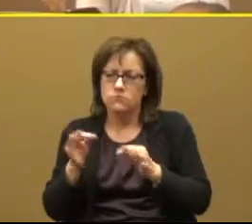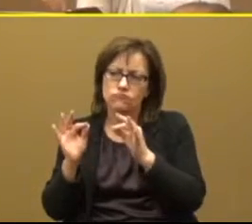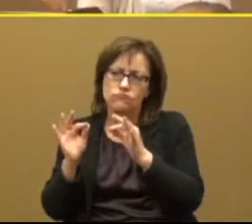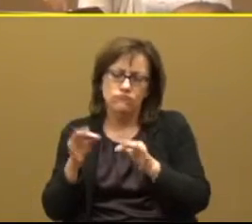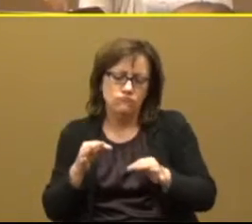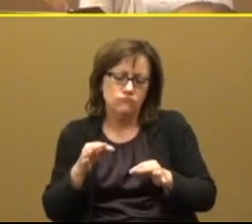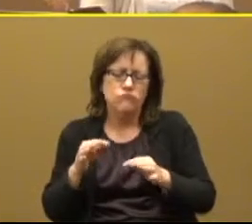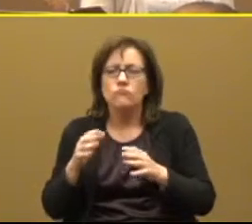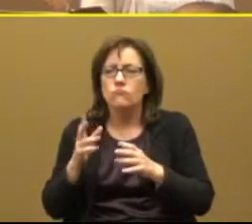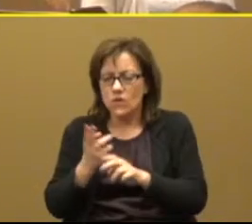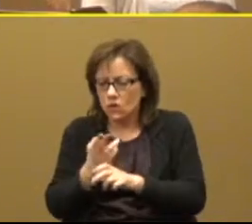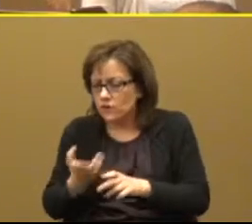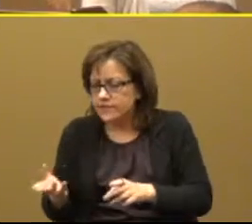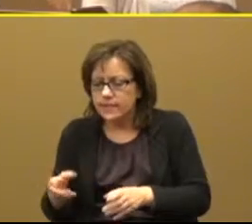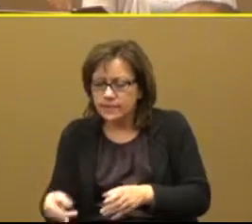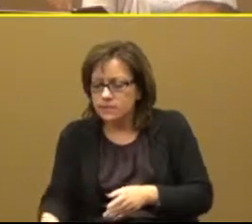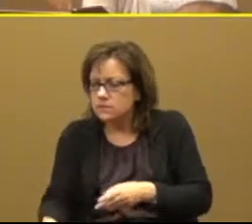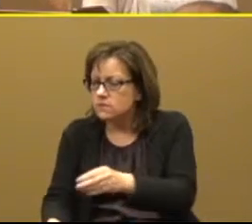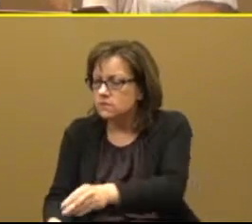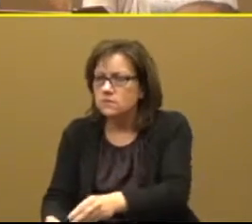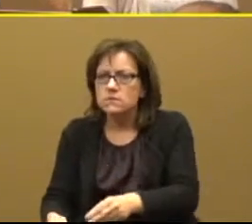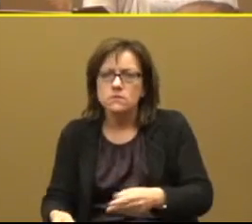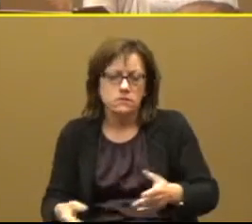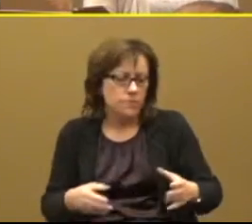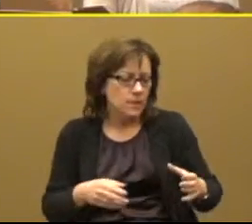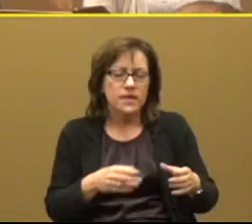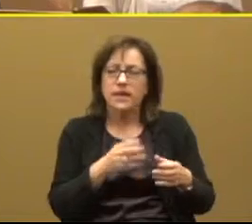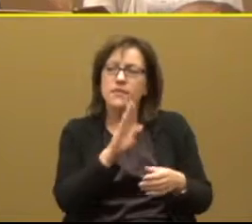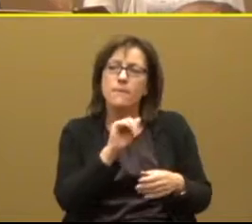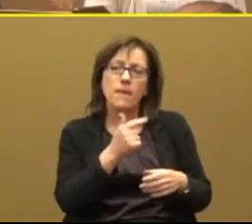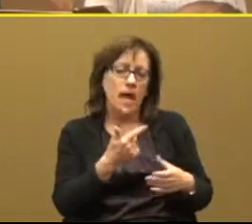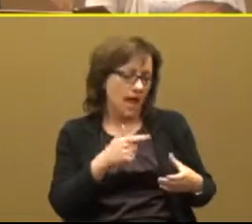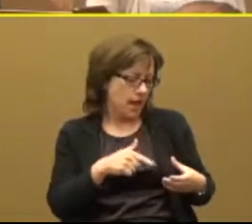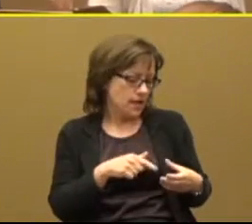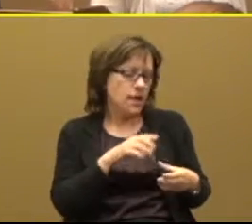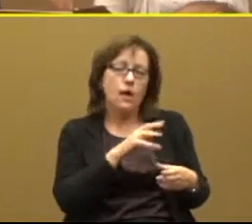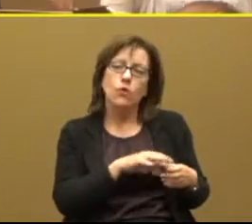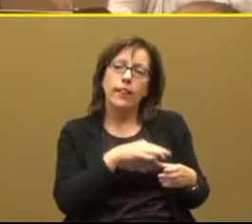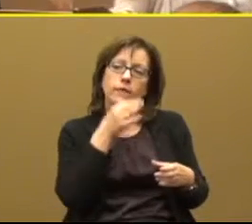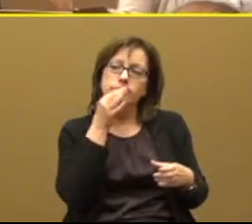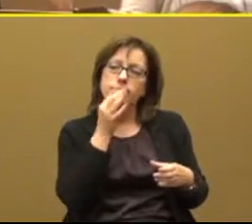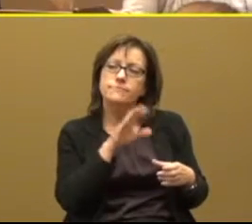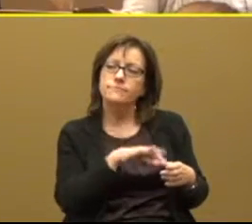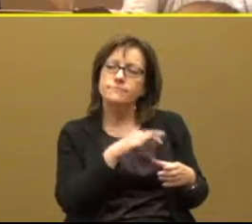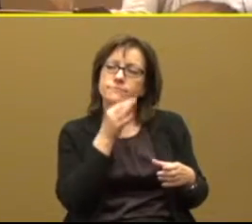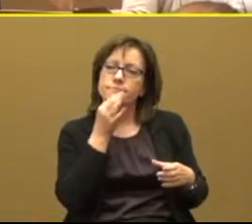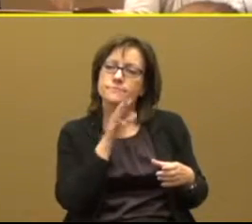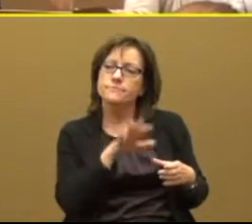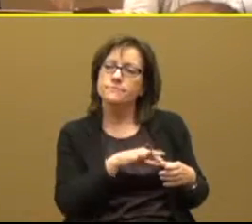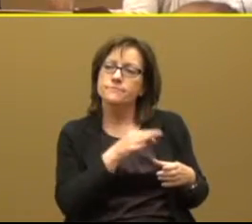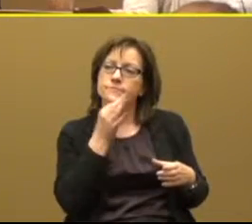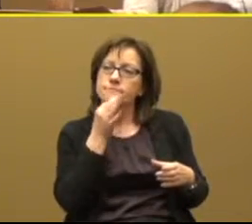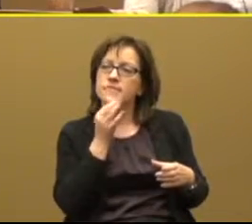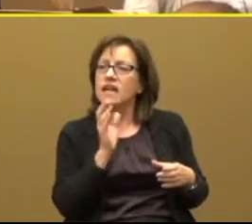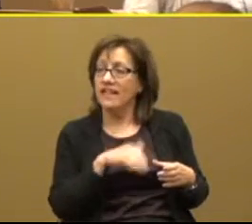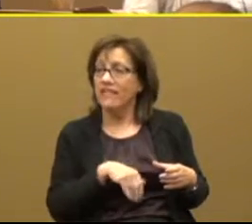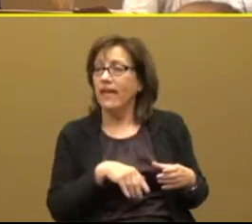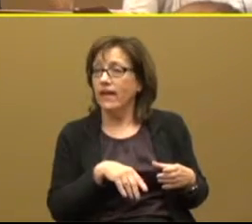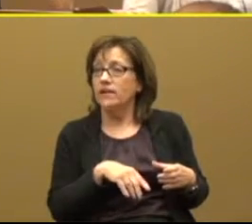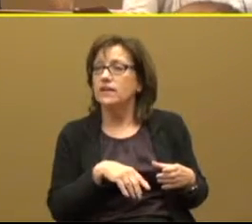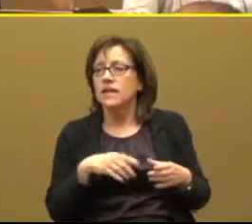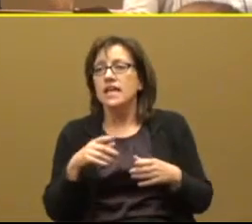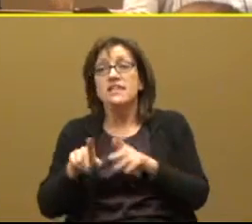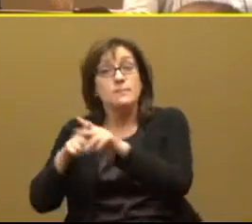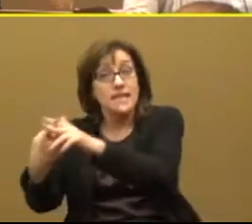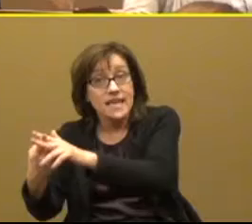I'm just going to use things like, eating out of the bag of pretzels, things like that. But initially I'll